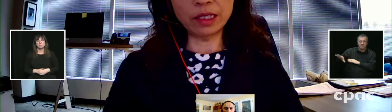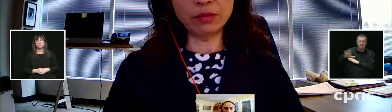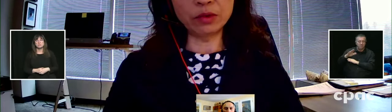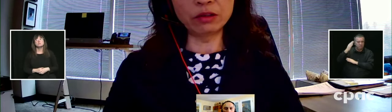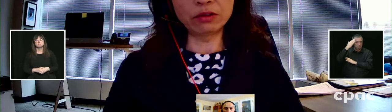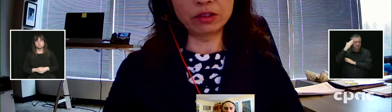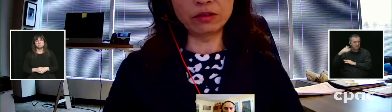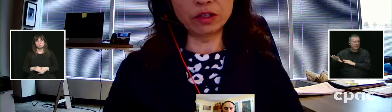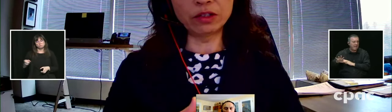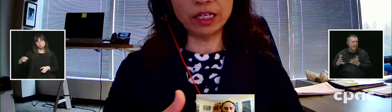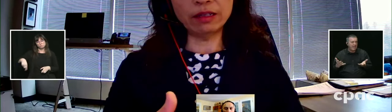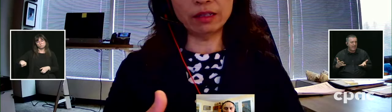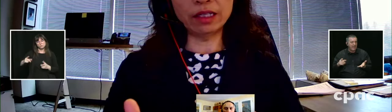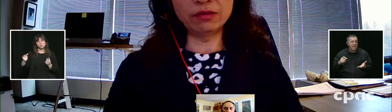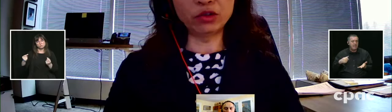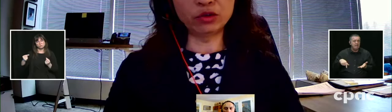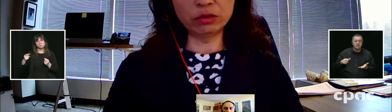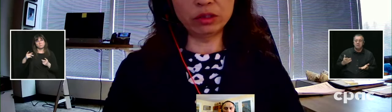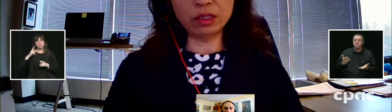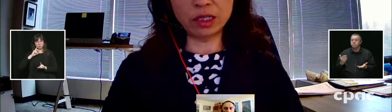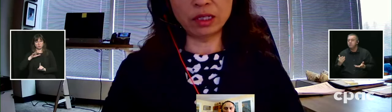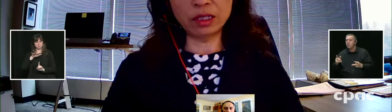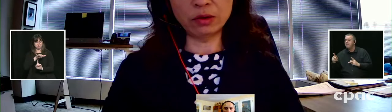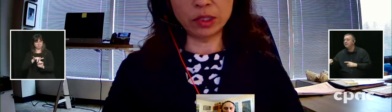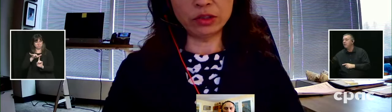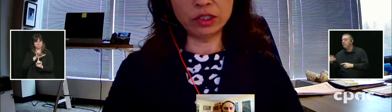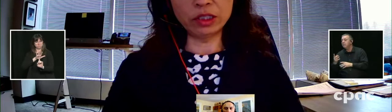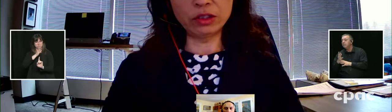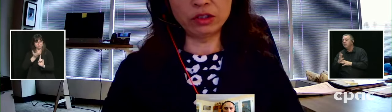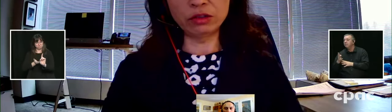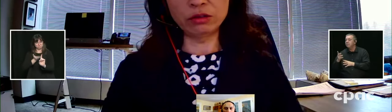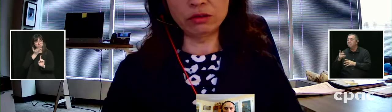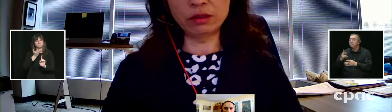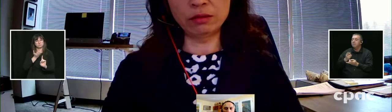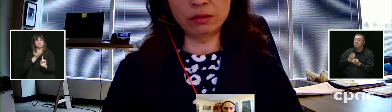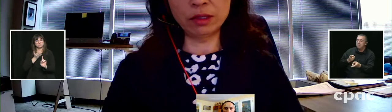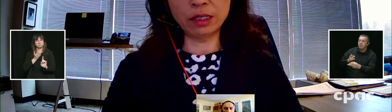and they will sort of look at the individuals in question to,